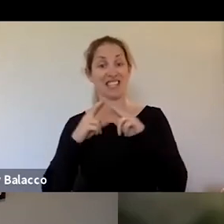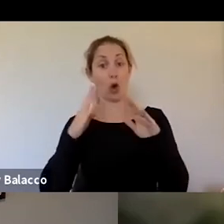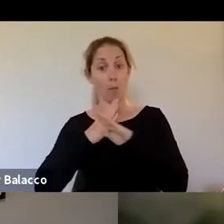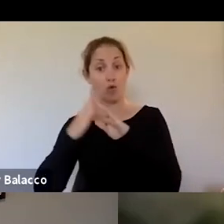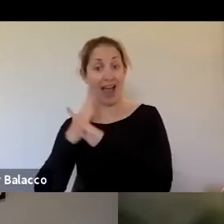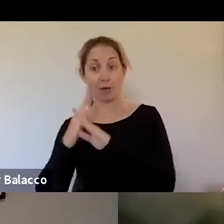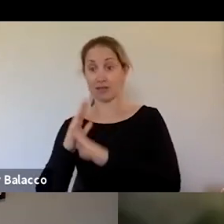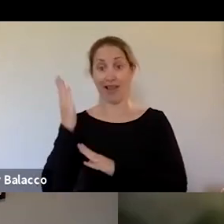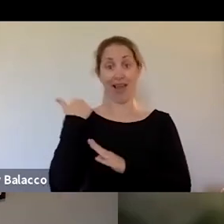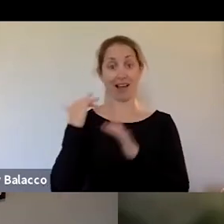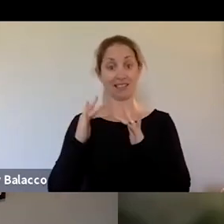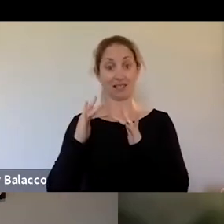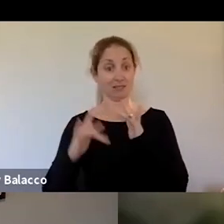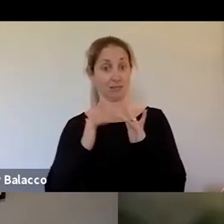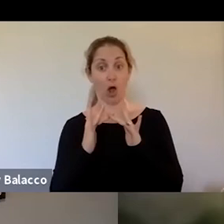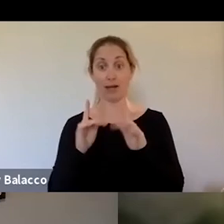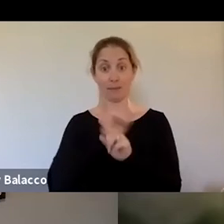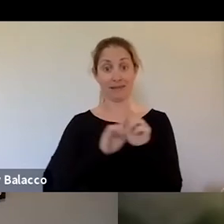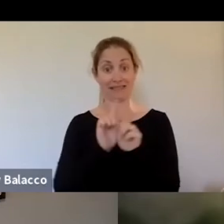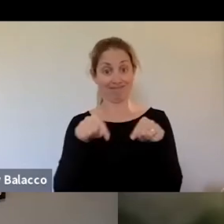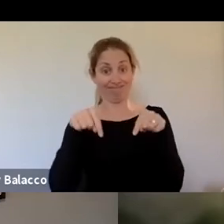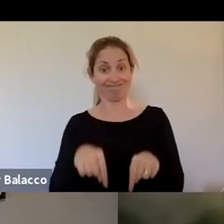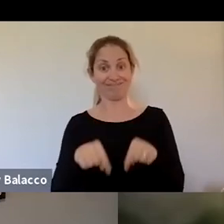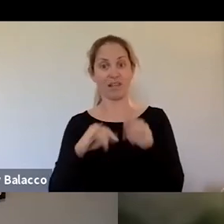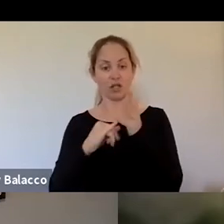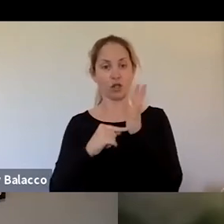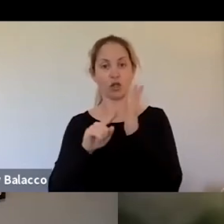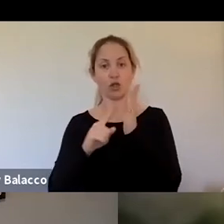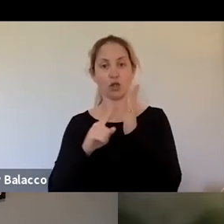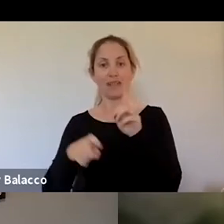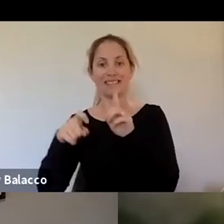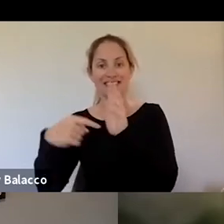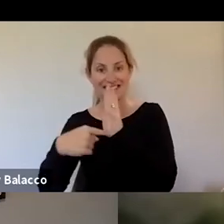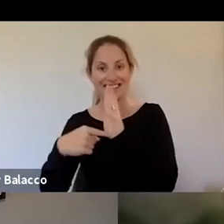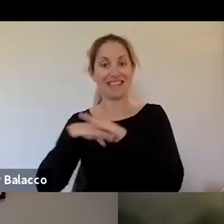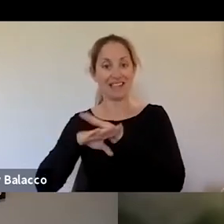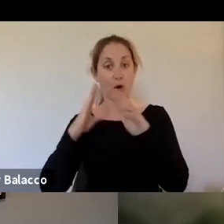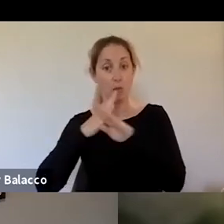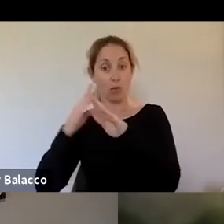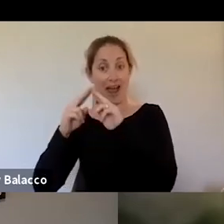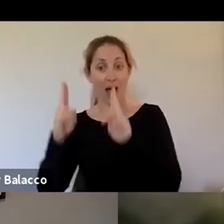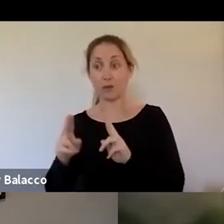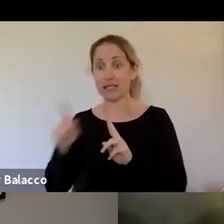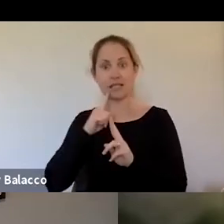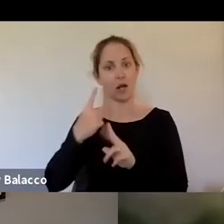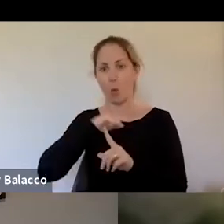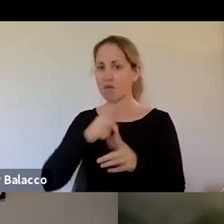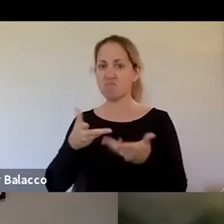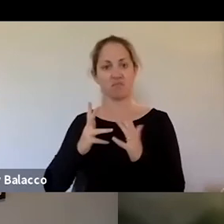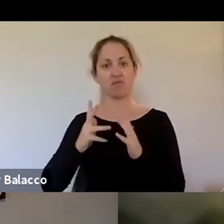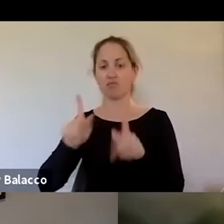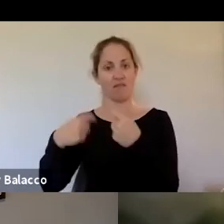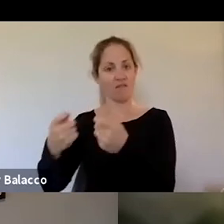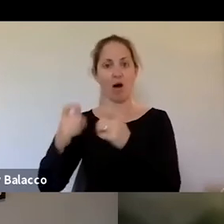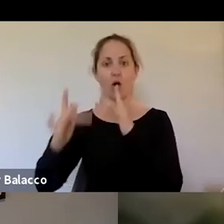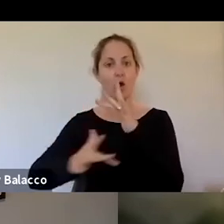been navigating business models and licensing arrangements in order to make digital distribution options financially viable for